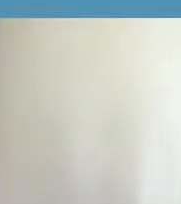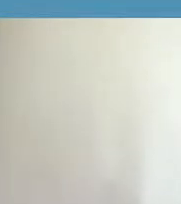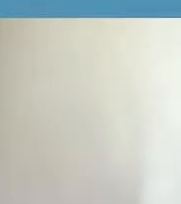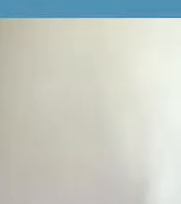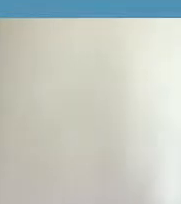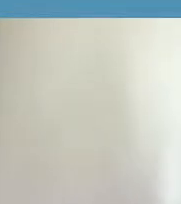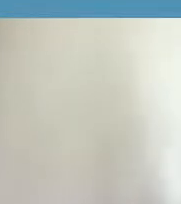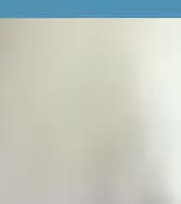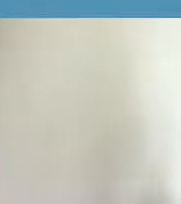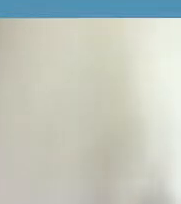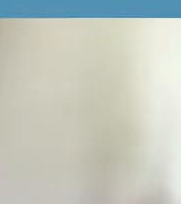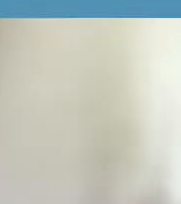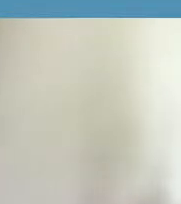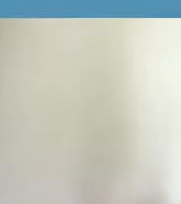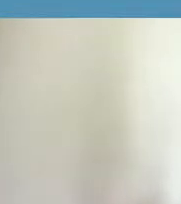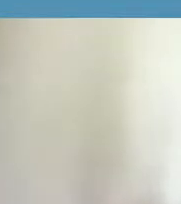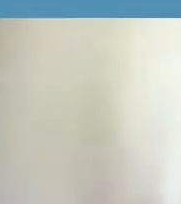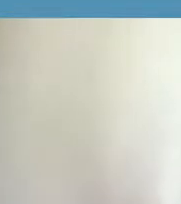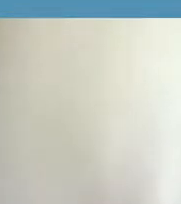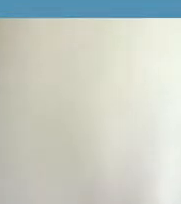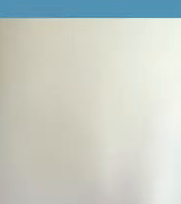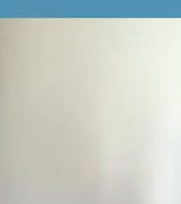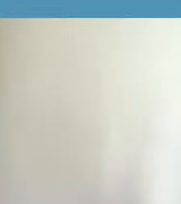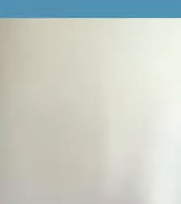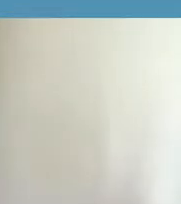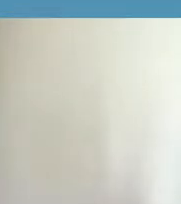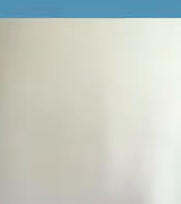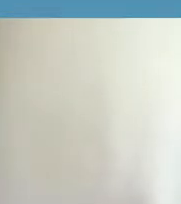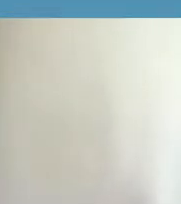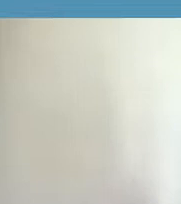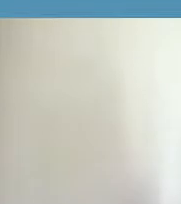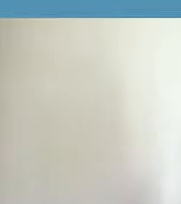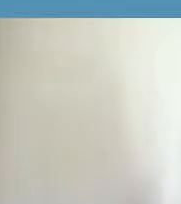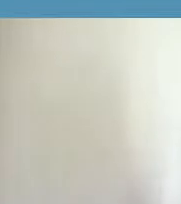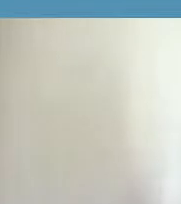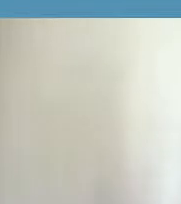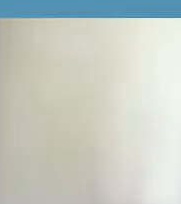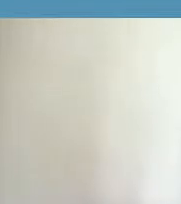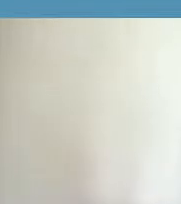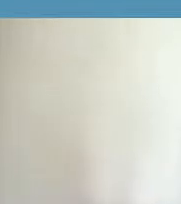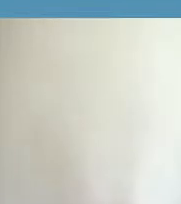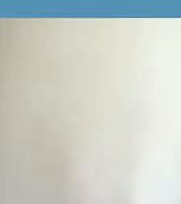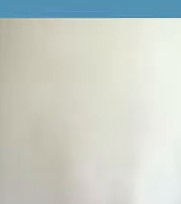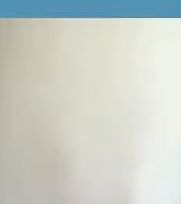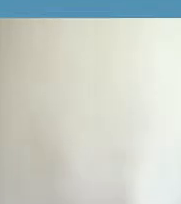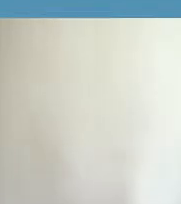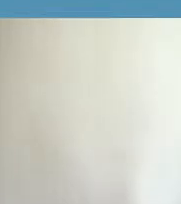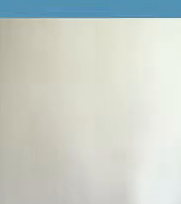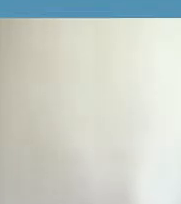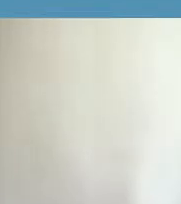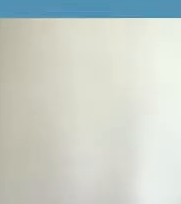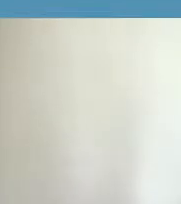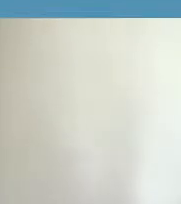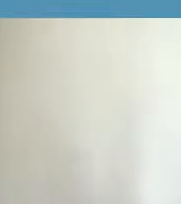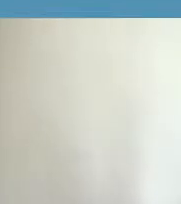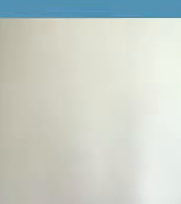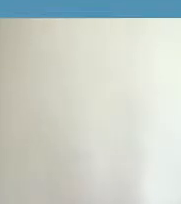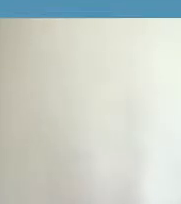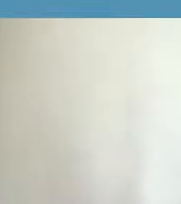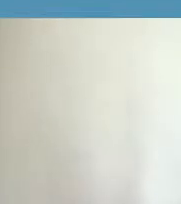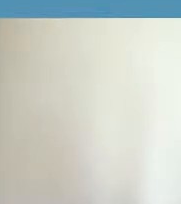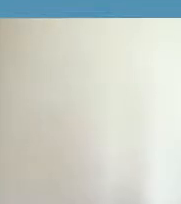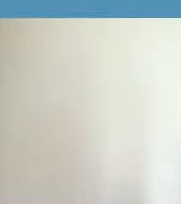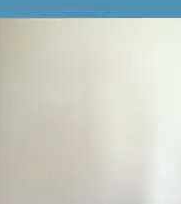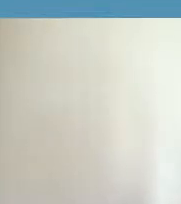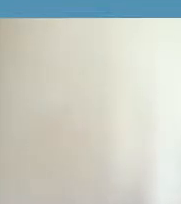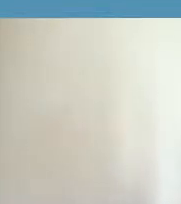media pages. That's where we push out a lot of the future program information. And then please complete